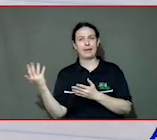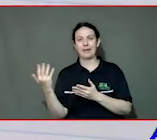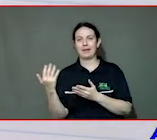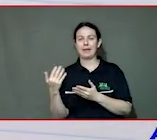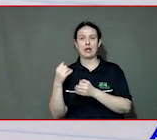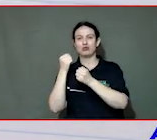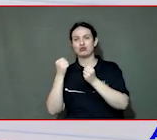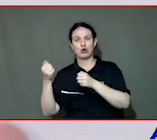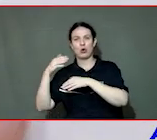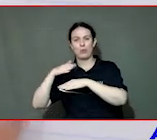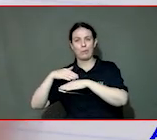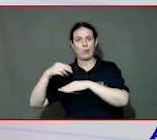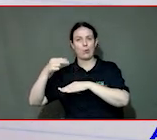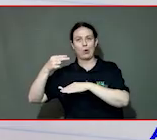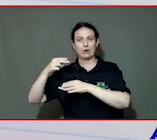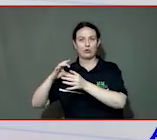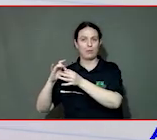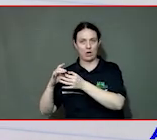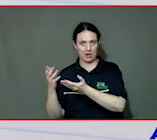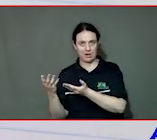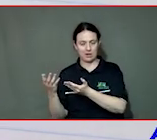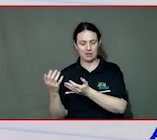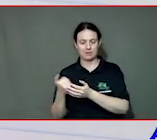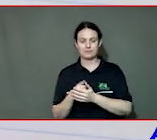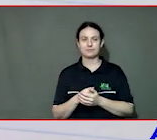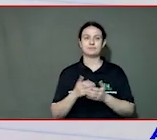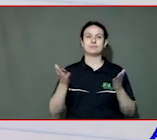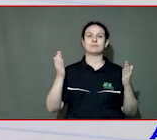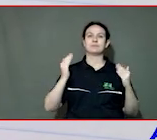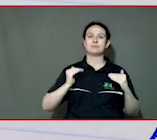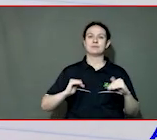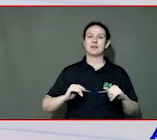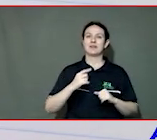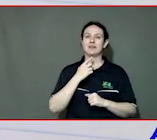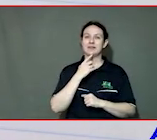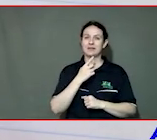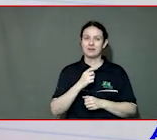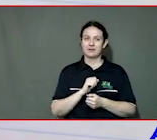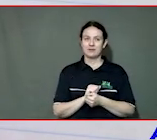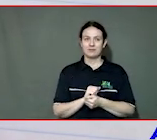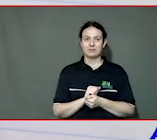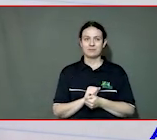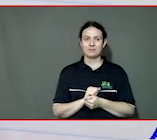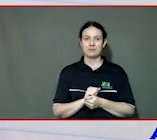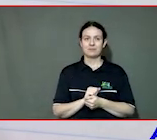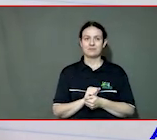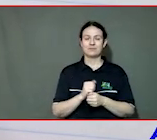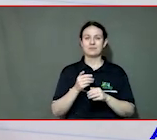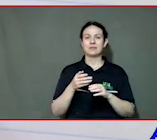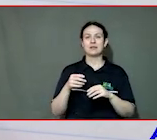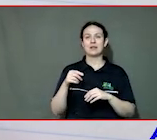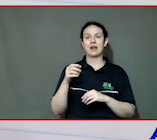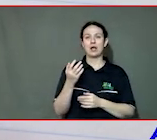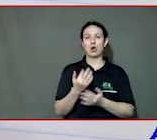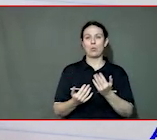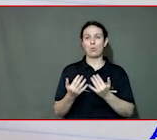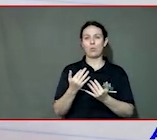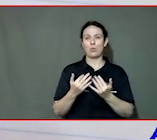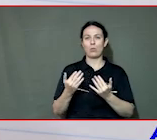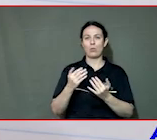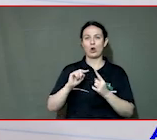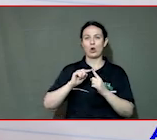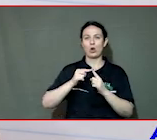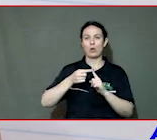stronger hydrogen bonds there. And then you're going to say higher boiling point.